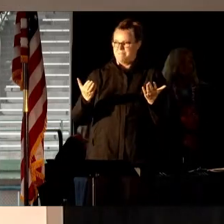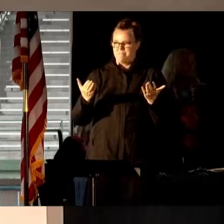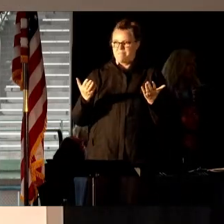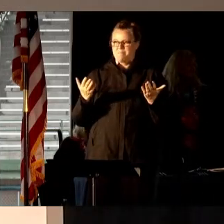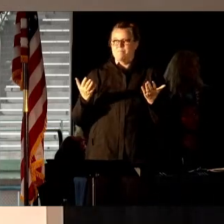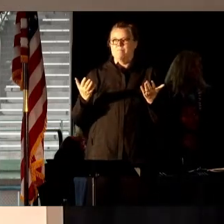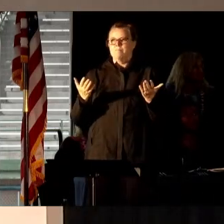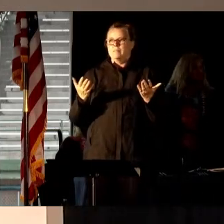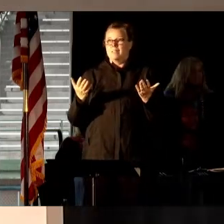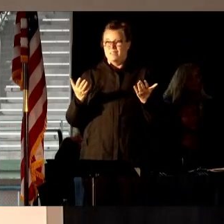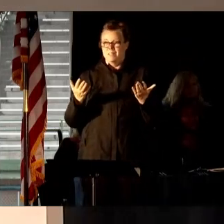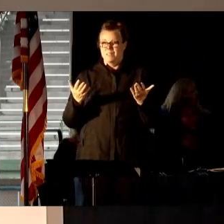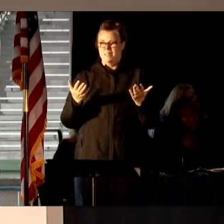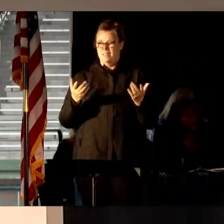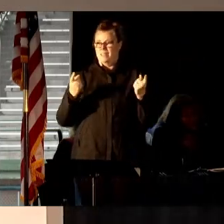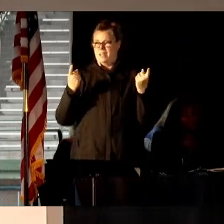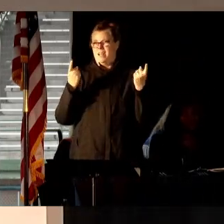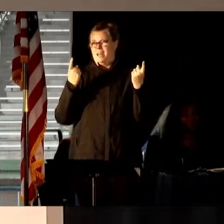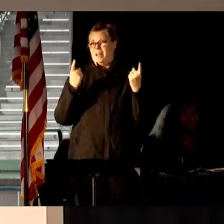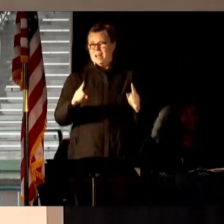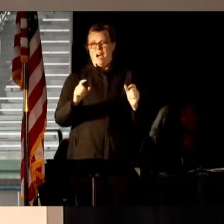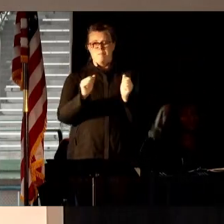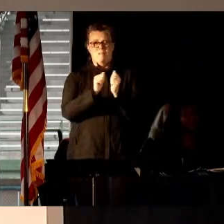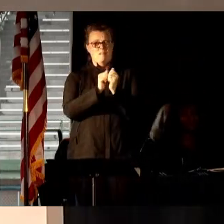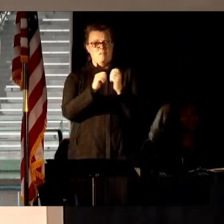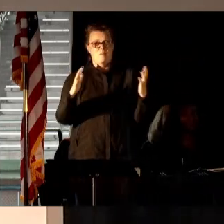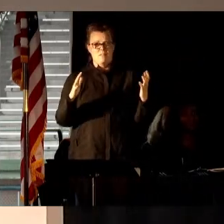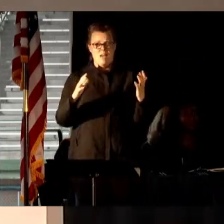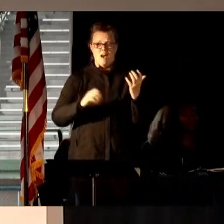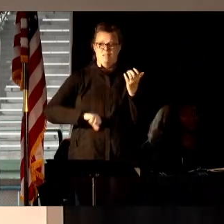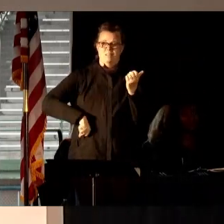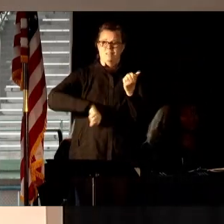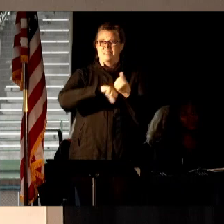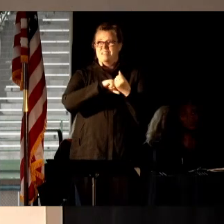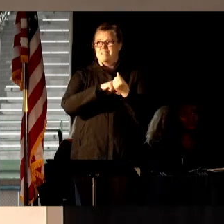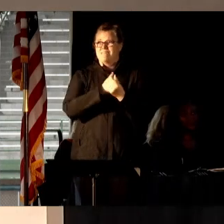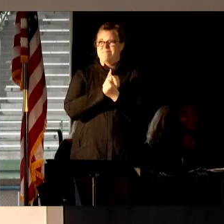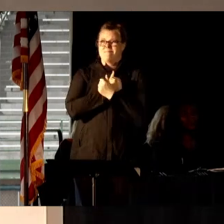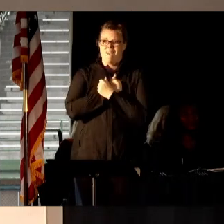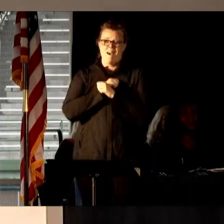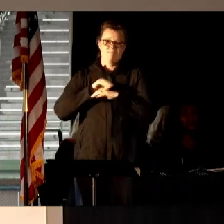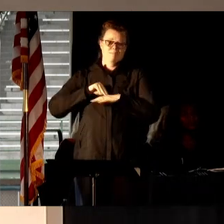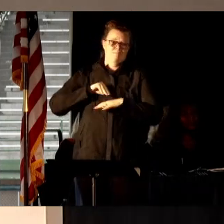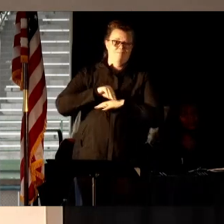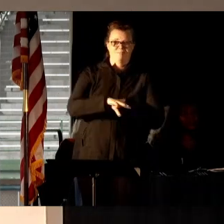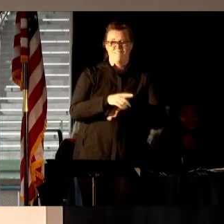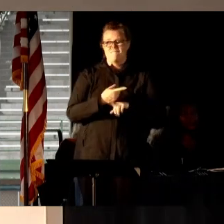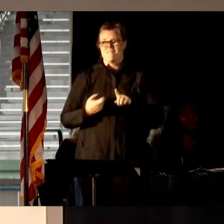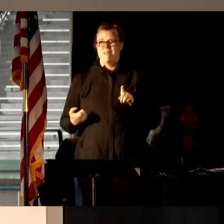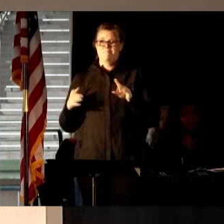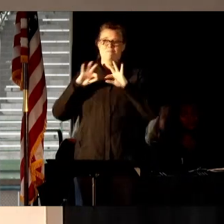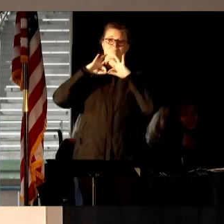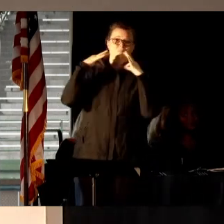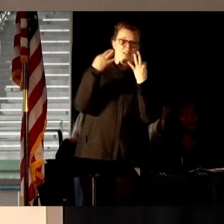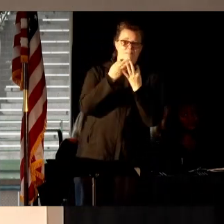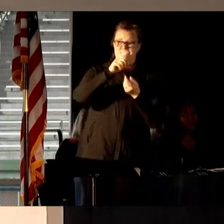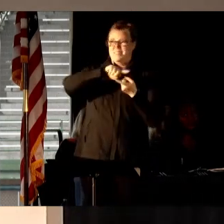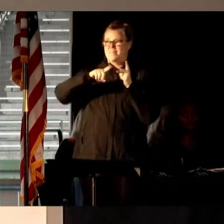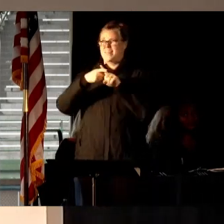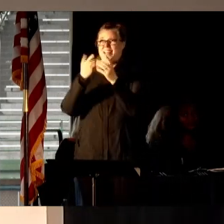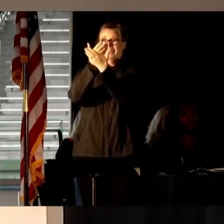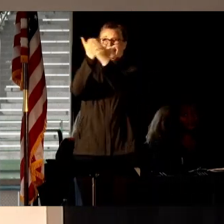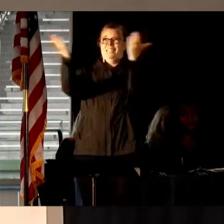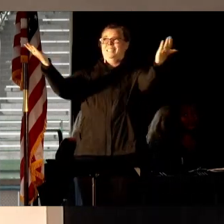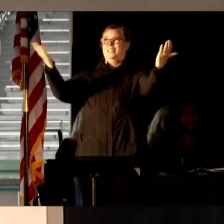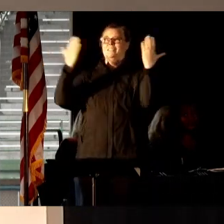none of this would have happened without the support and the love of our family and our parents and all of our friends here today.